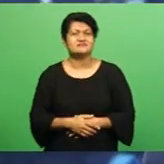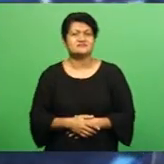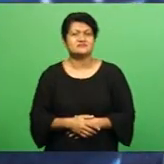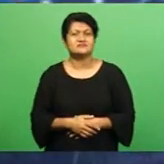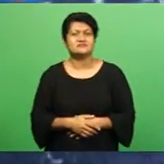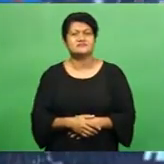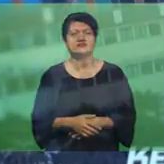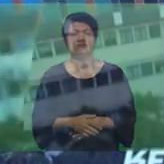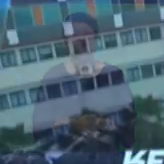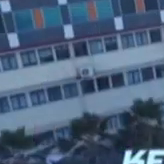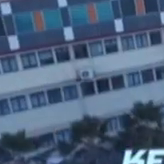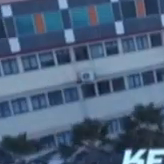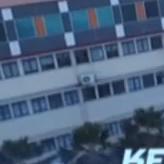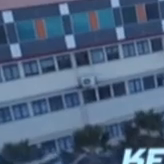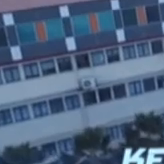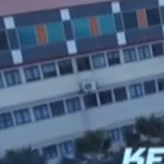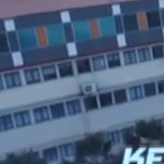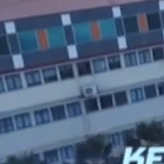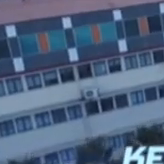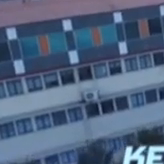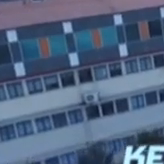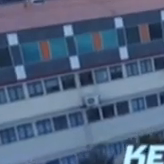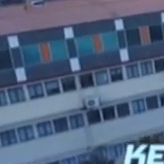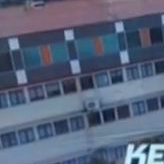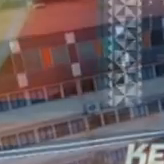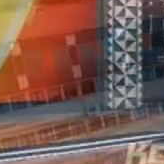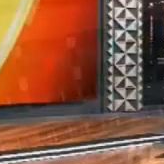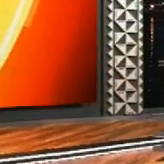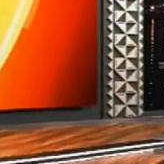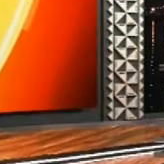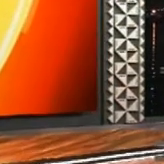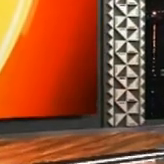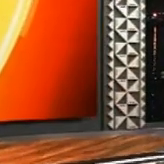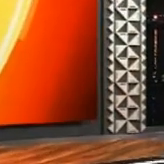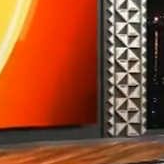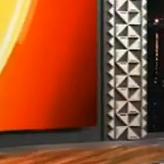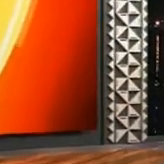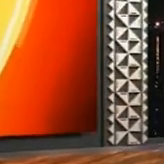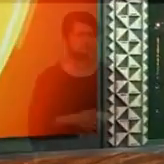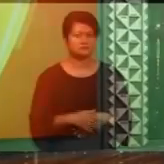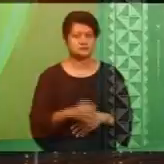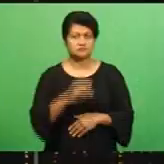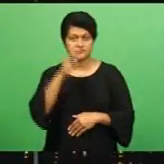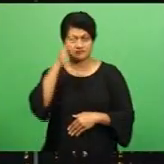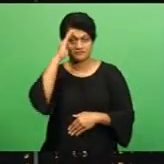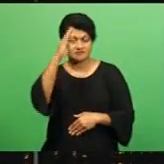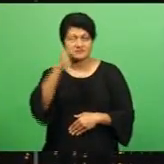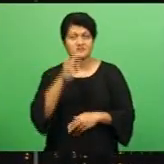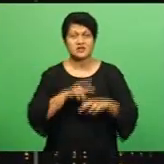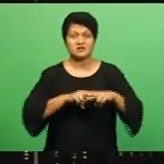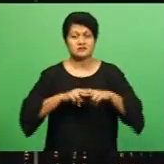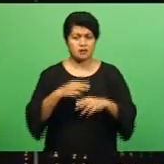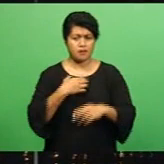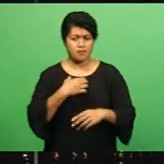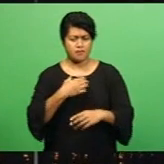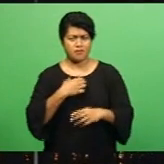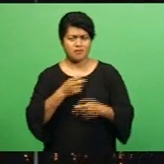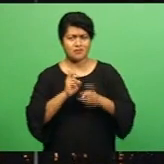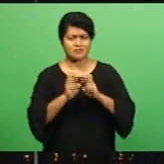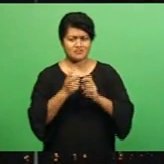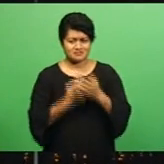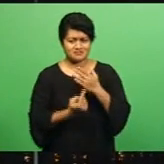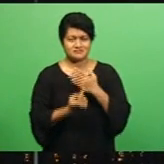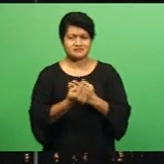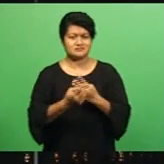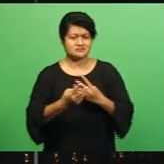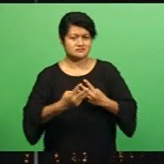From the studios of FBC Suva, Edwin Nana. Bulavinaka, Fiji. More drama at the Social Democratic